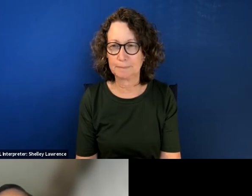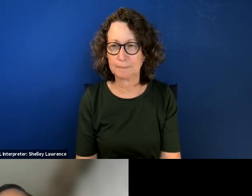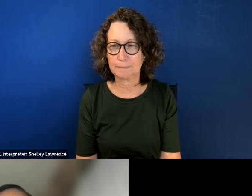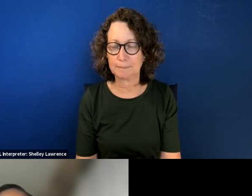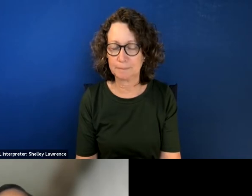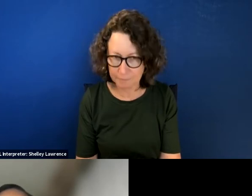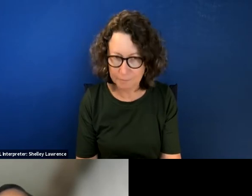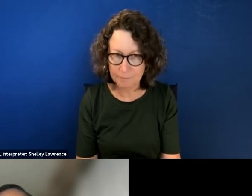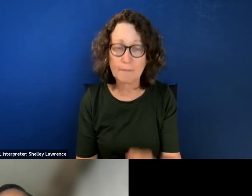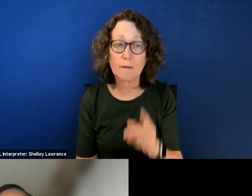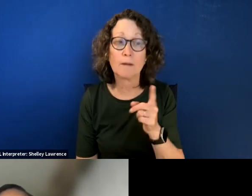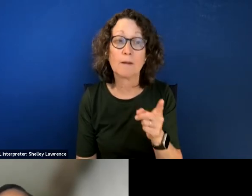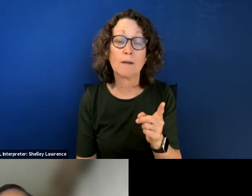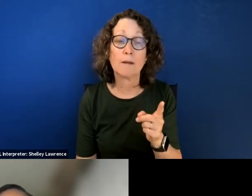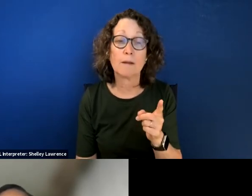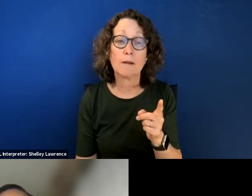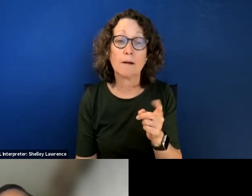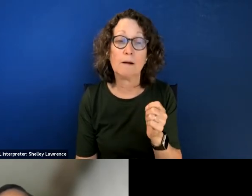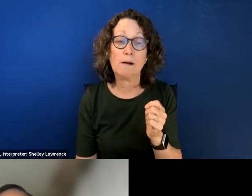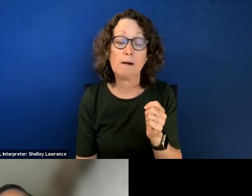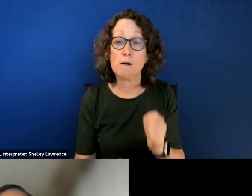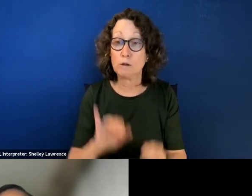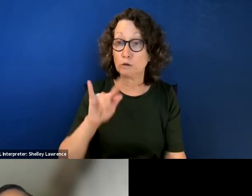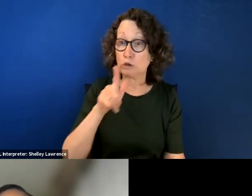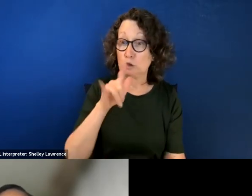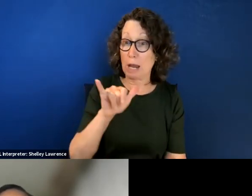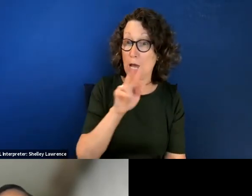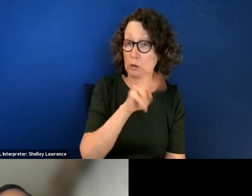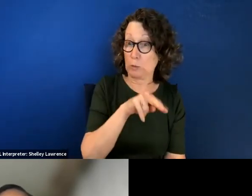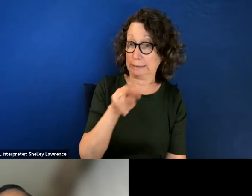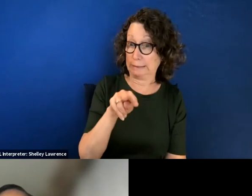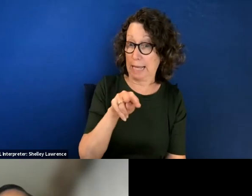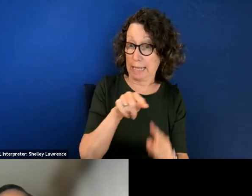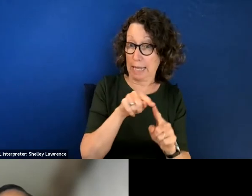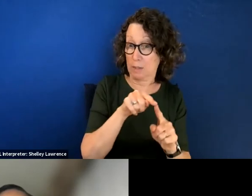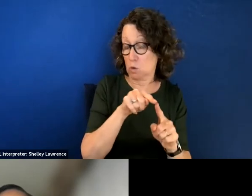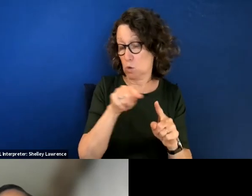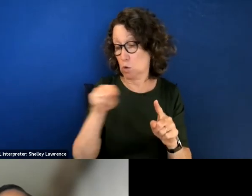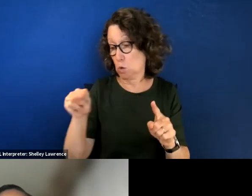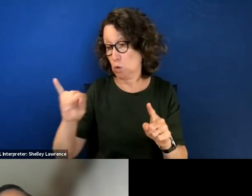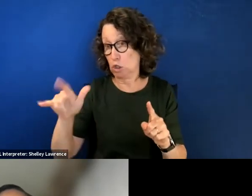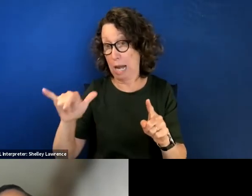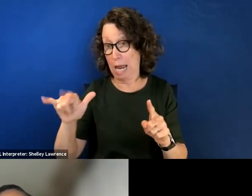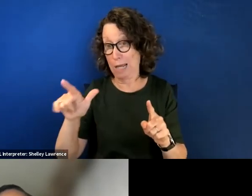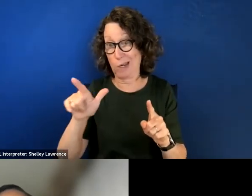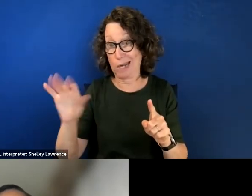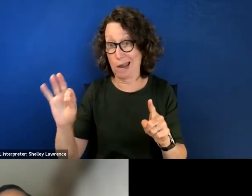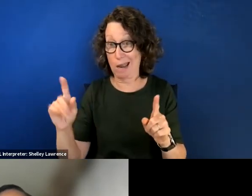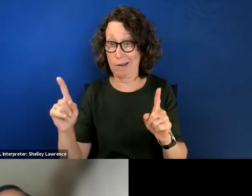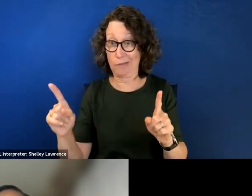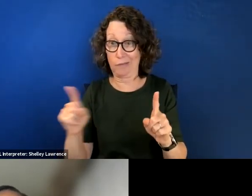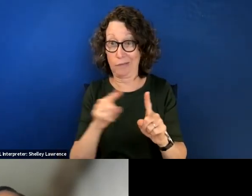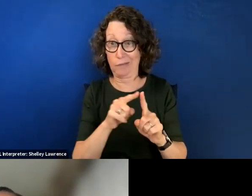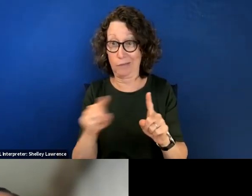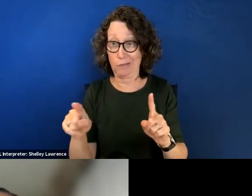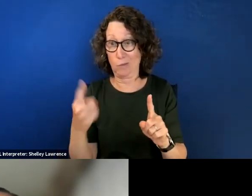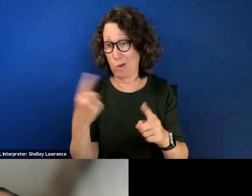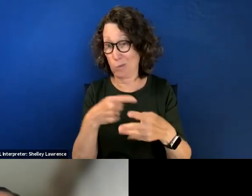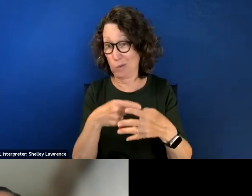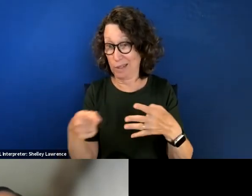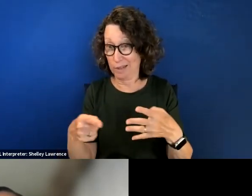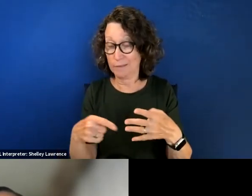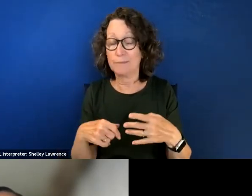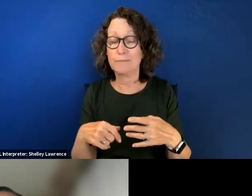So from July 22nd to July 29th,